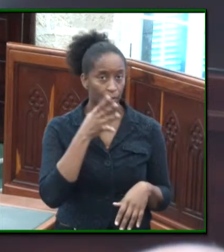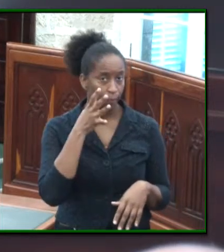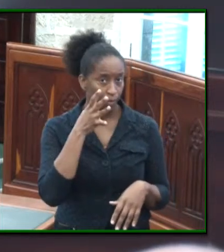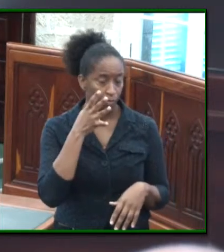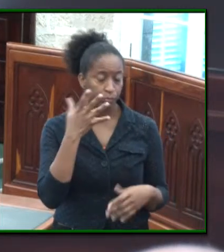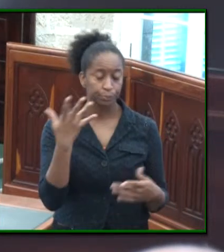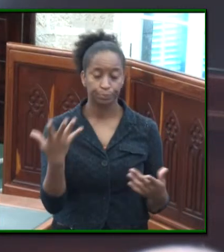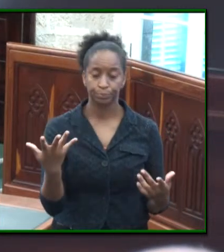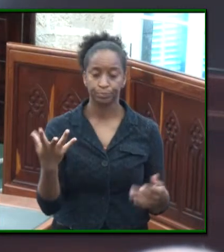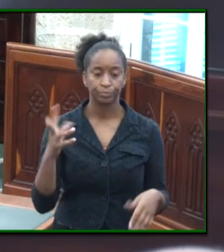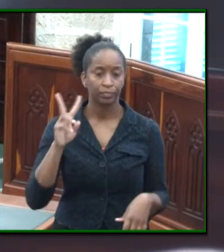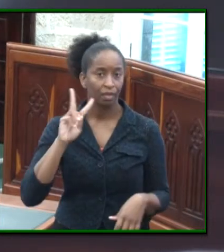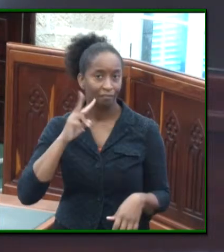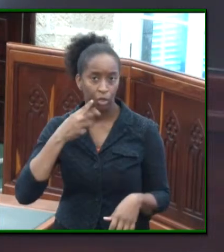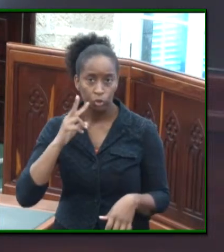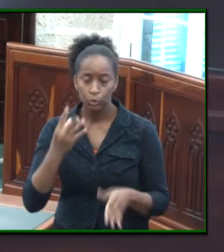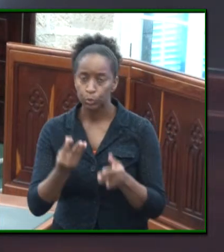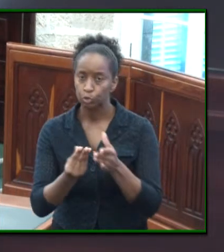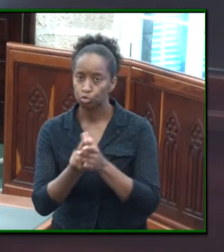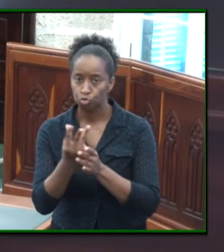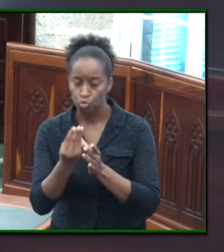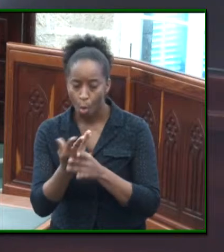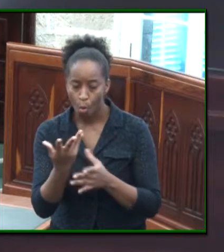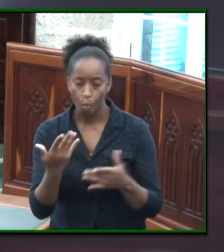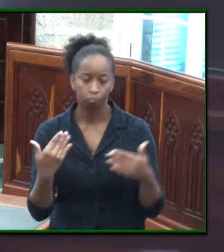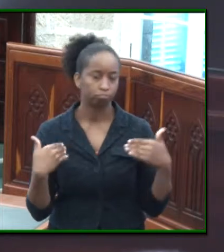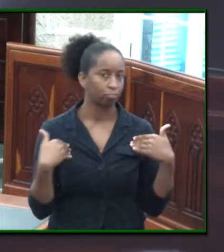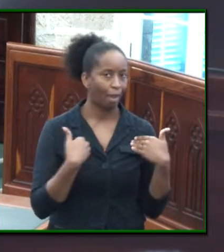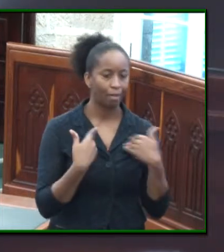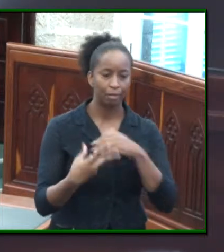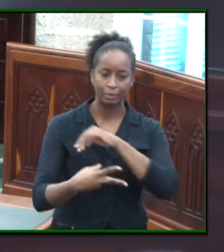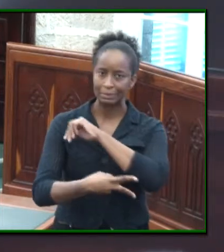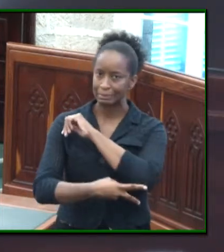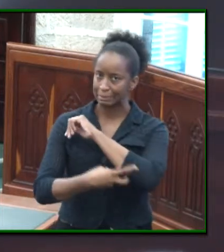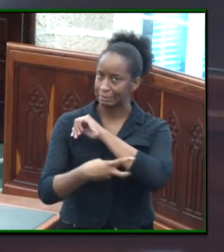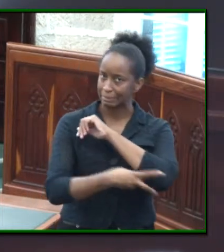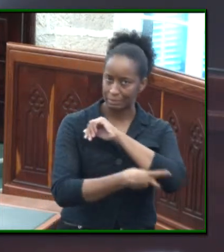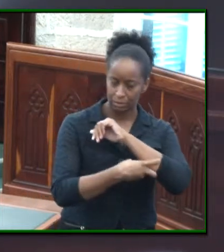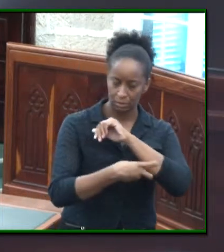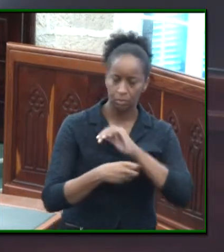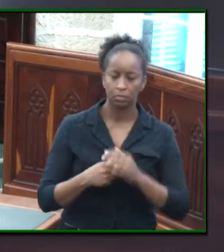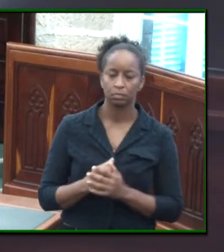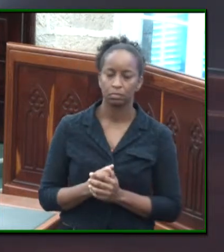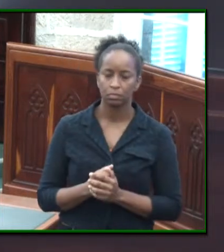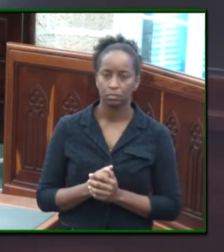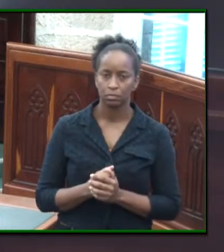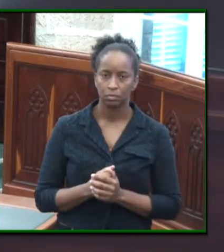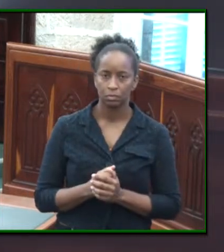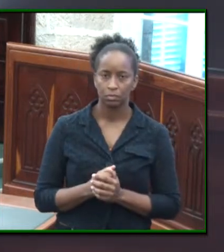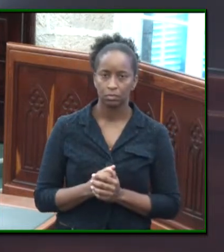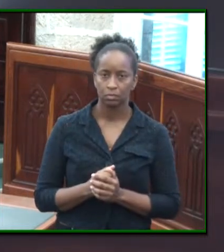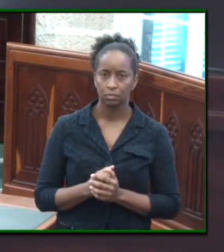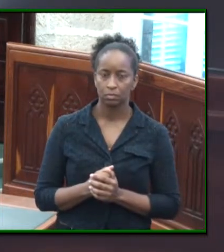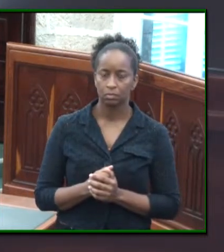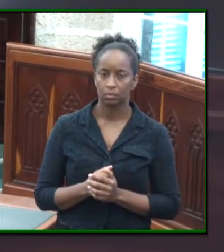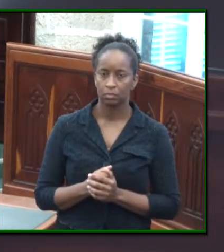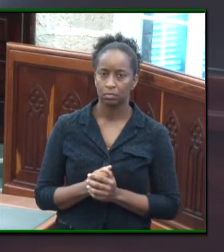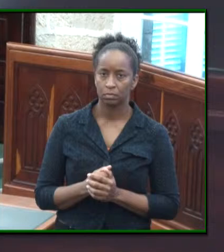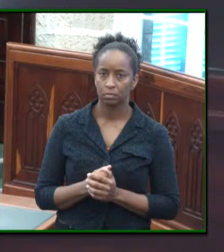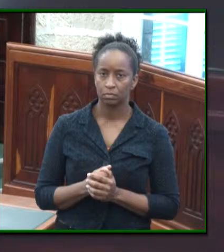vegetables or whatever. Now the police service, we are also very